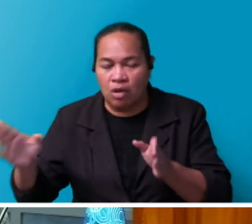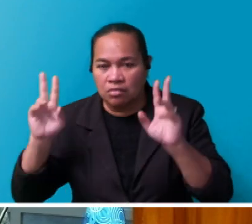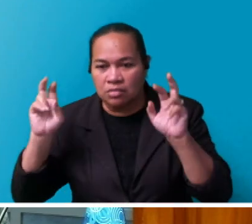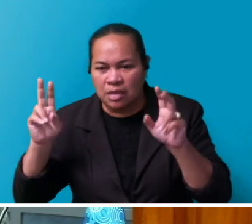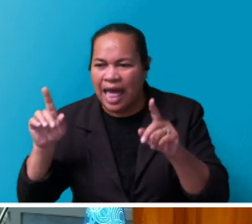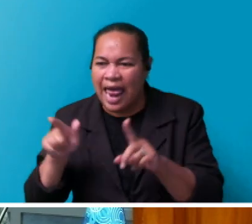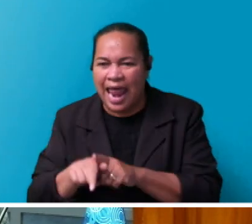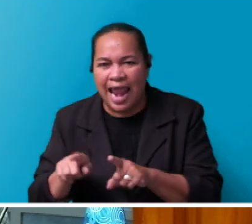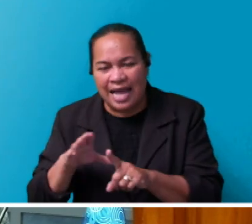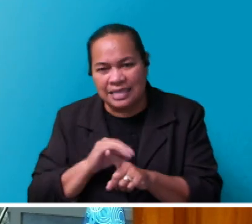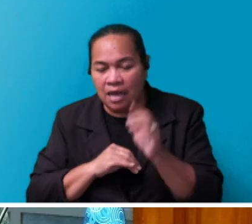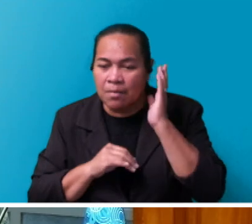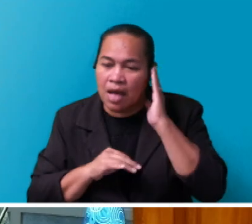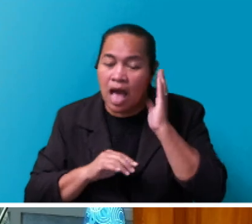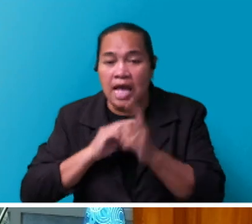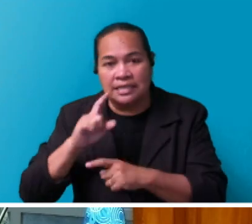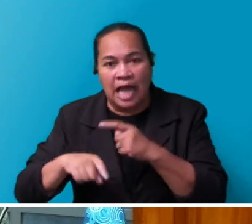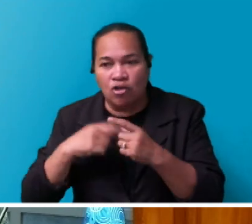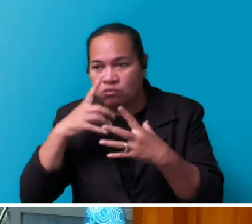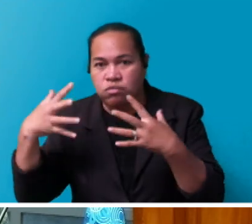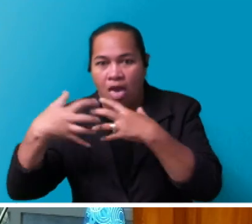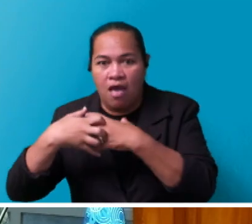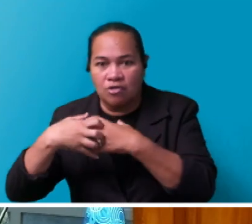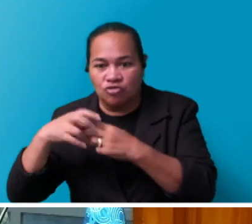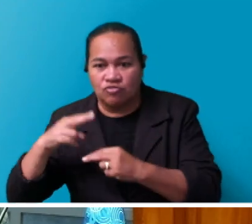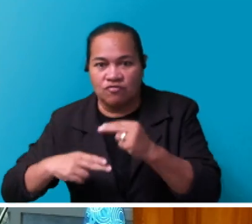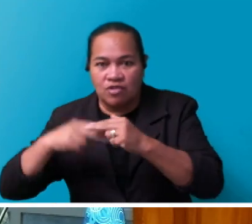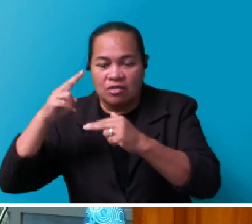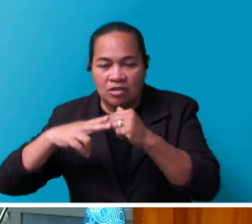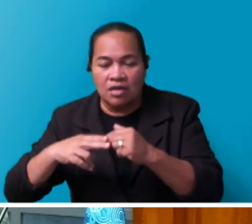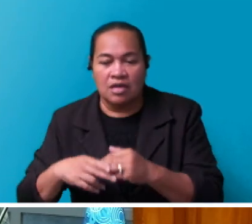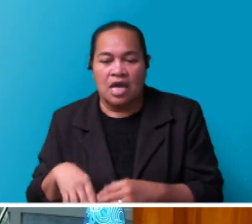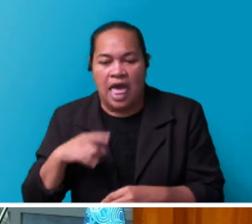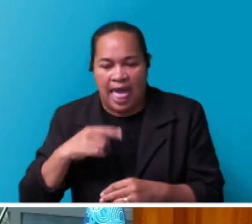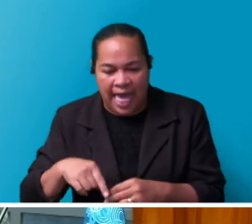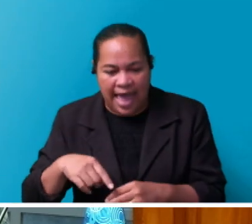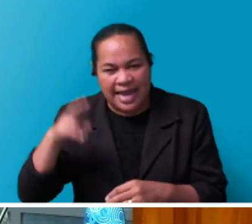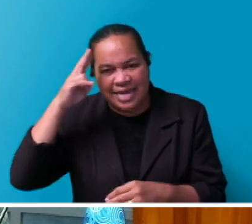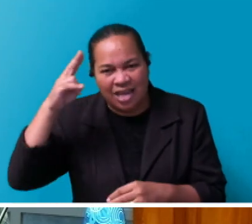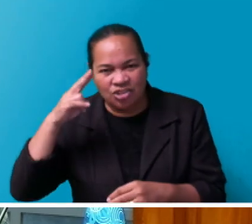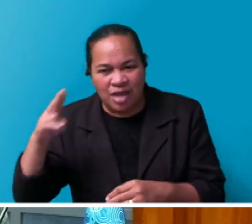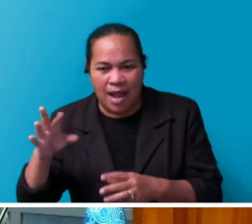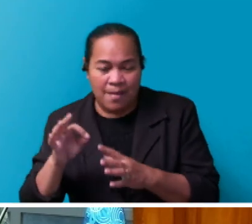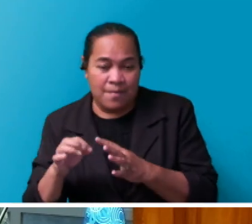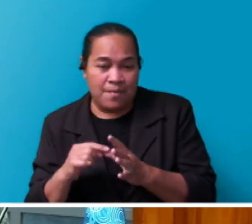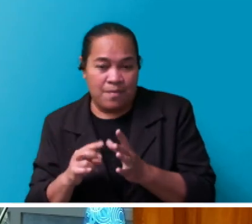cyclone-proof infrastructure for schools, national TVET policy, and ECE.